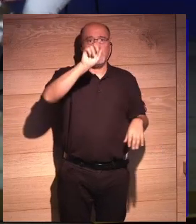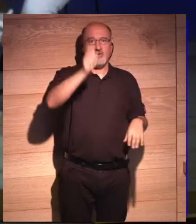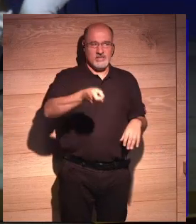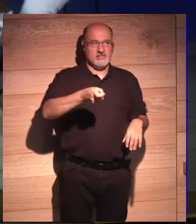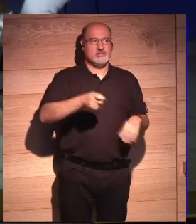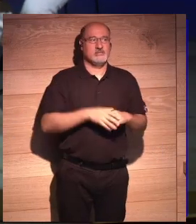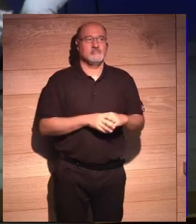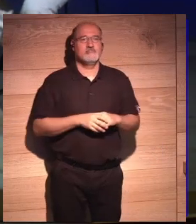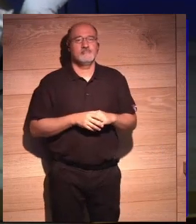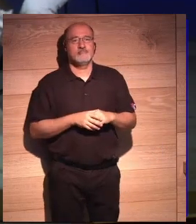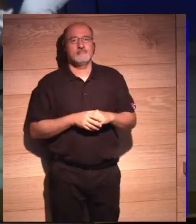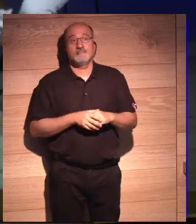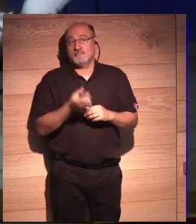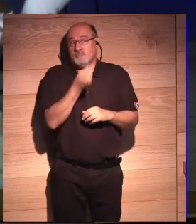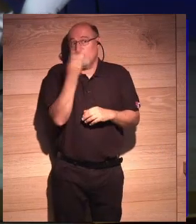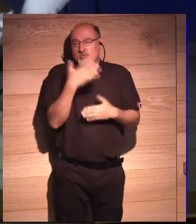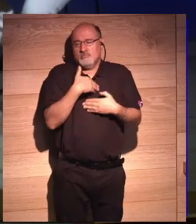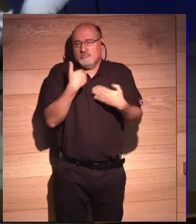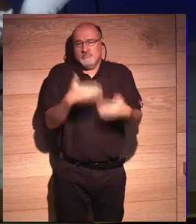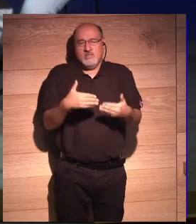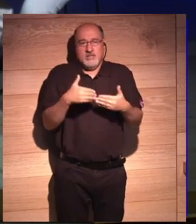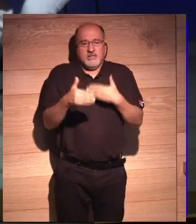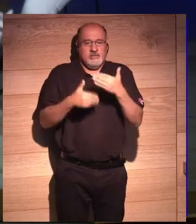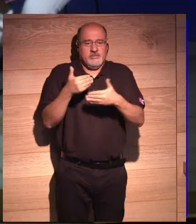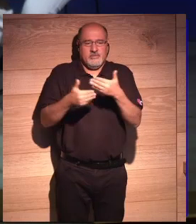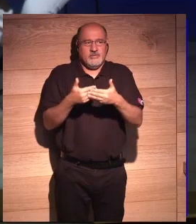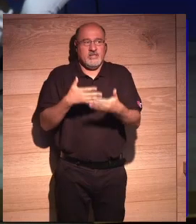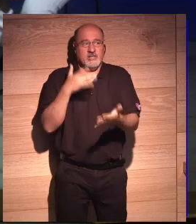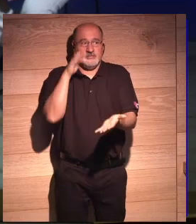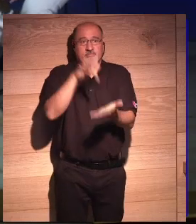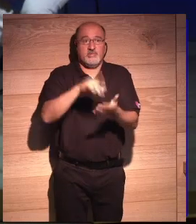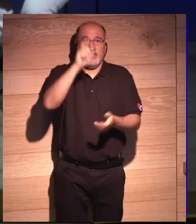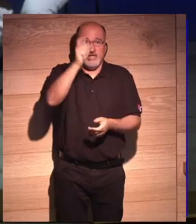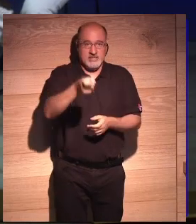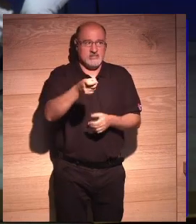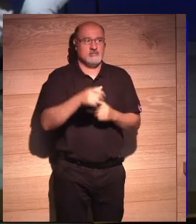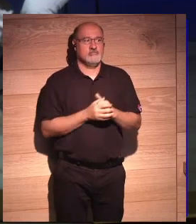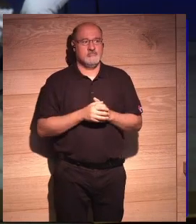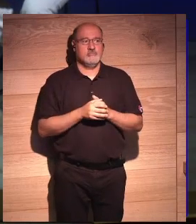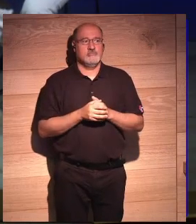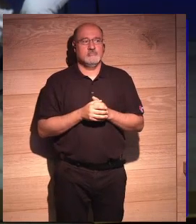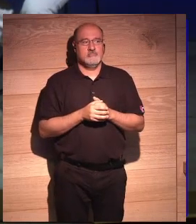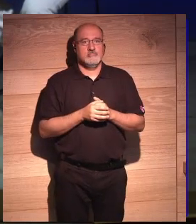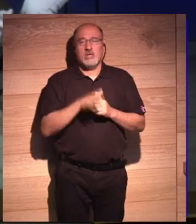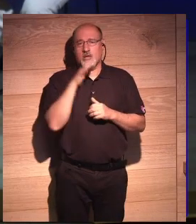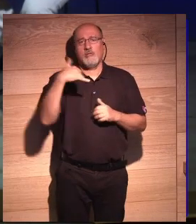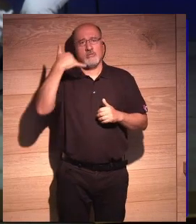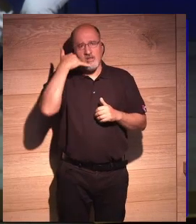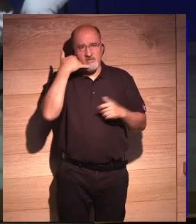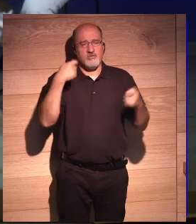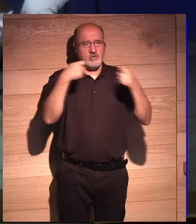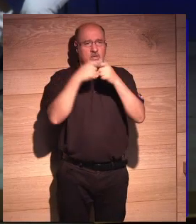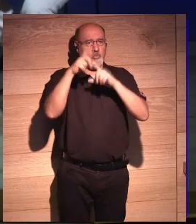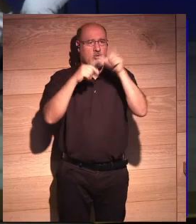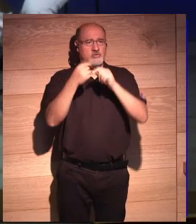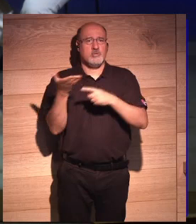you call it 4x? You can give it whatever name you like. You can give it whatever name or whatever figure